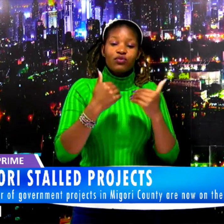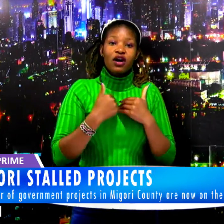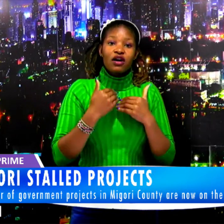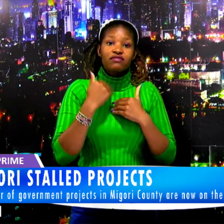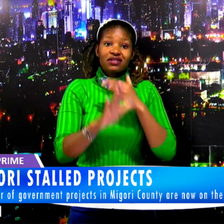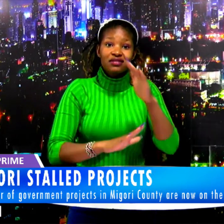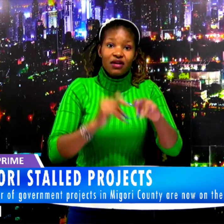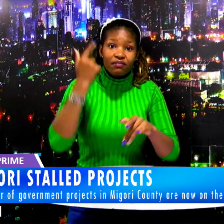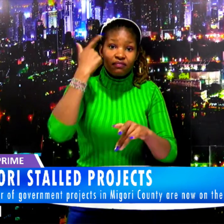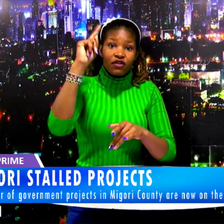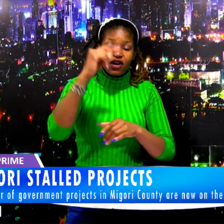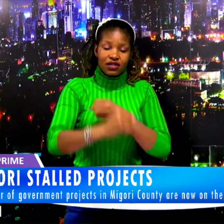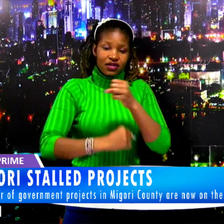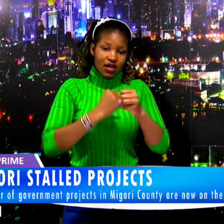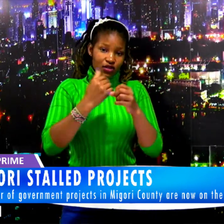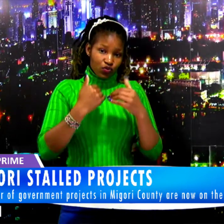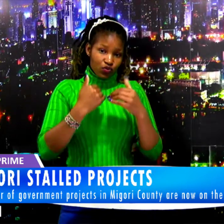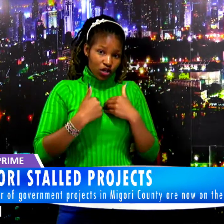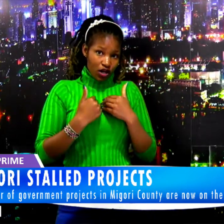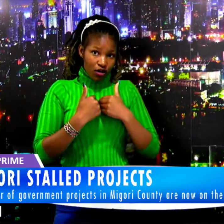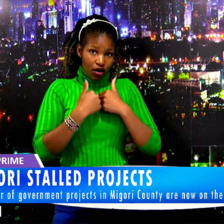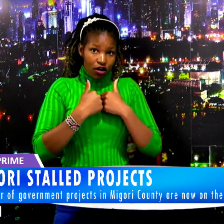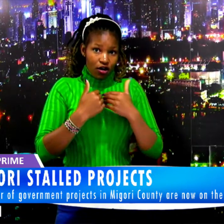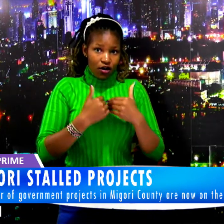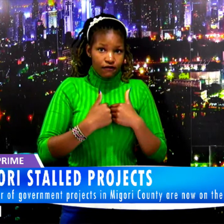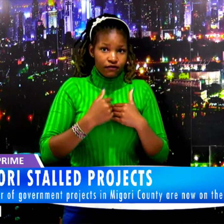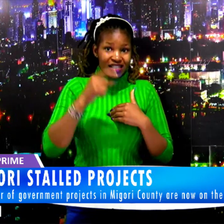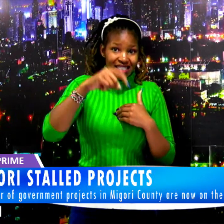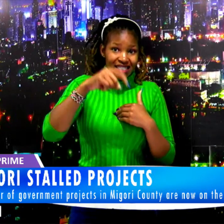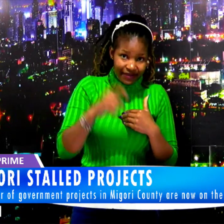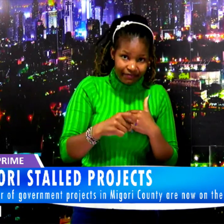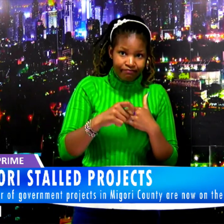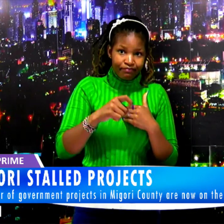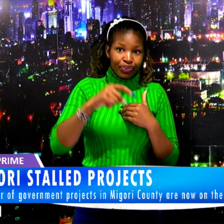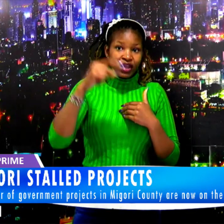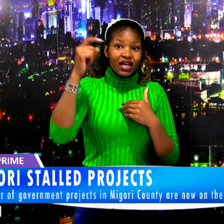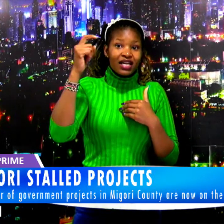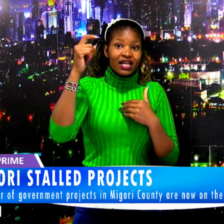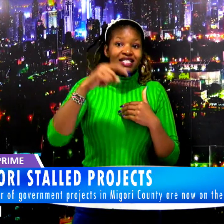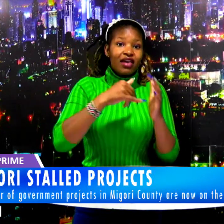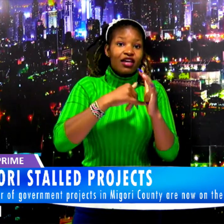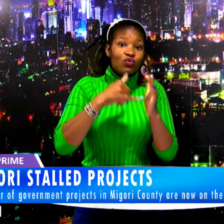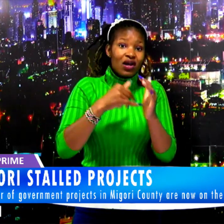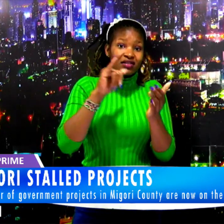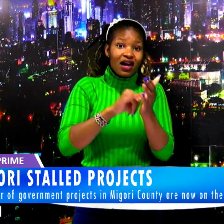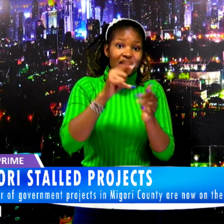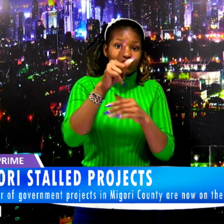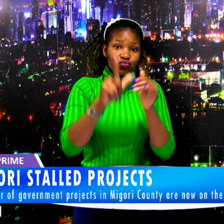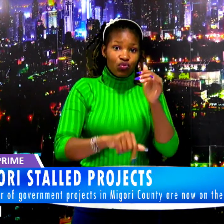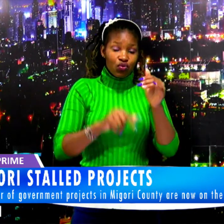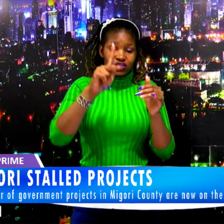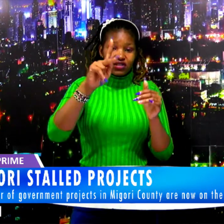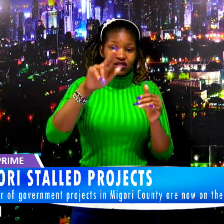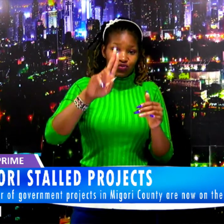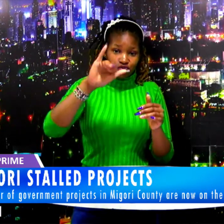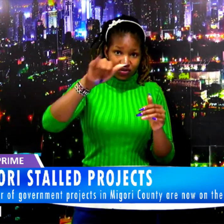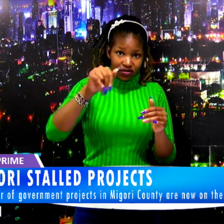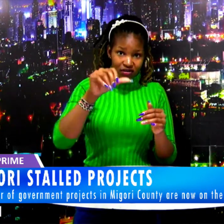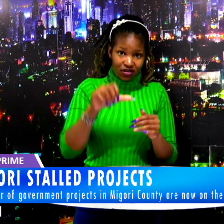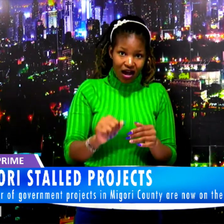Among the key projects that have stalled for years and have been rekindled include